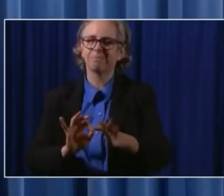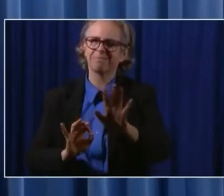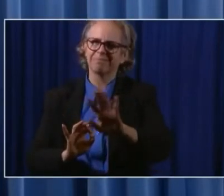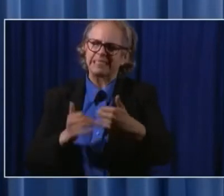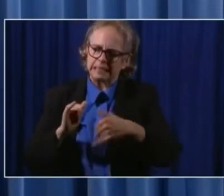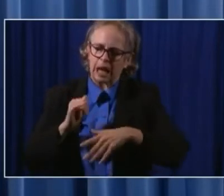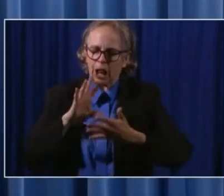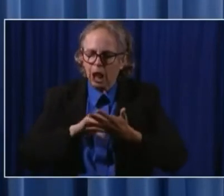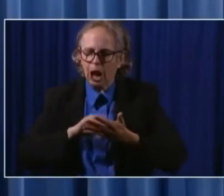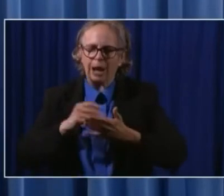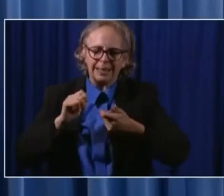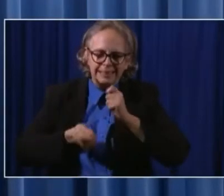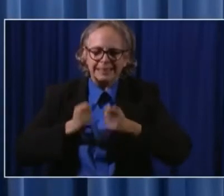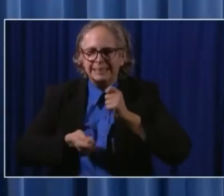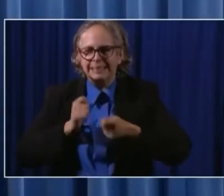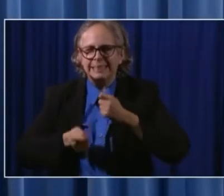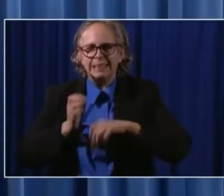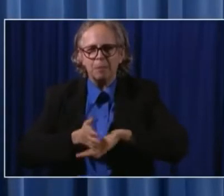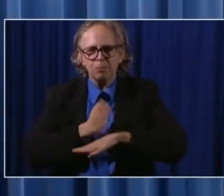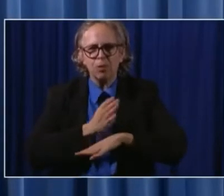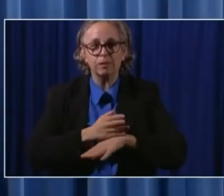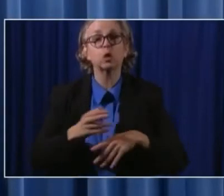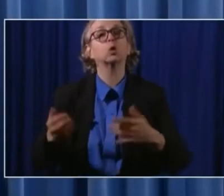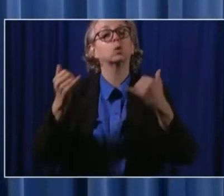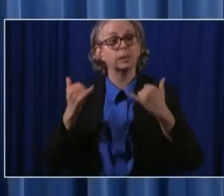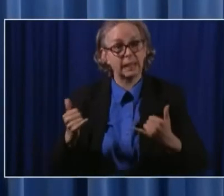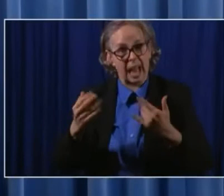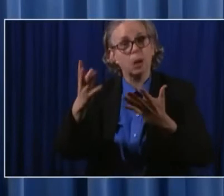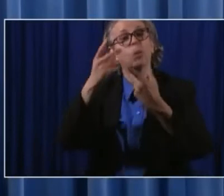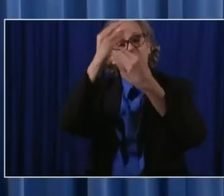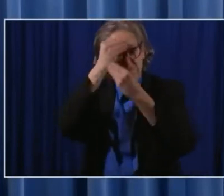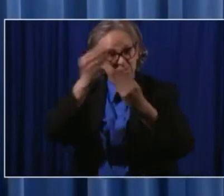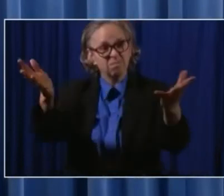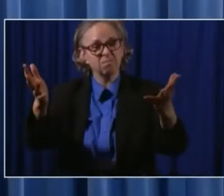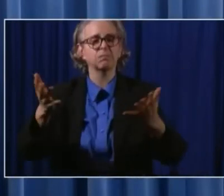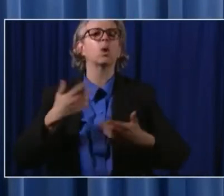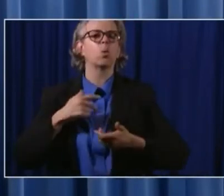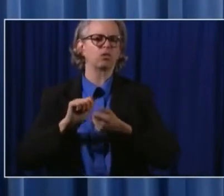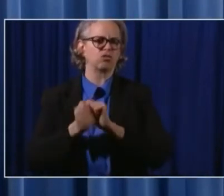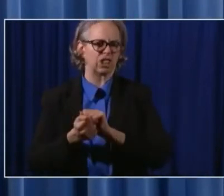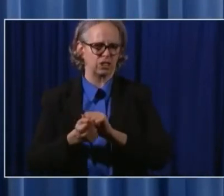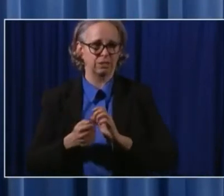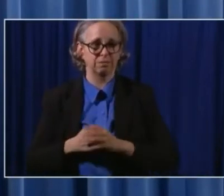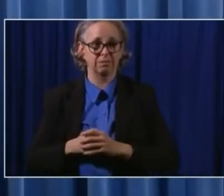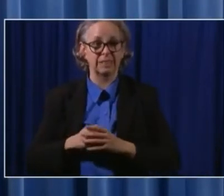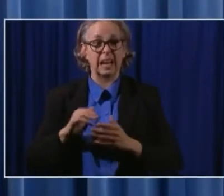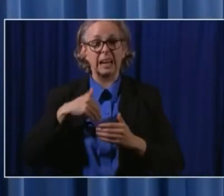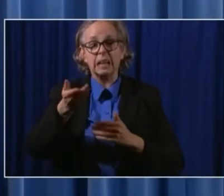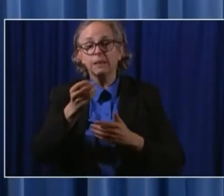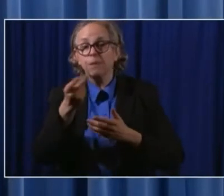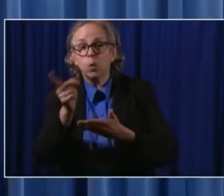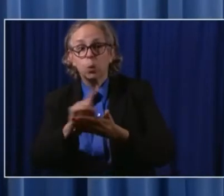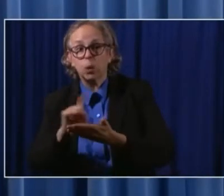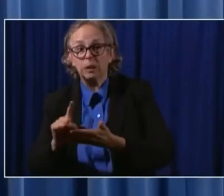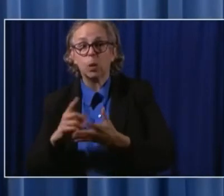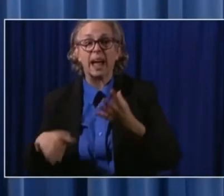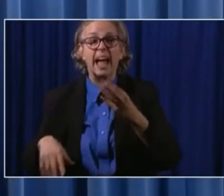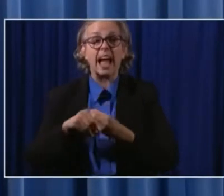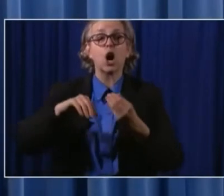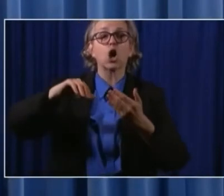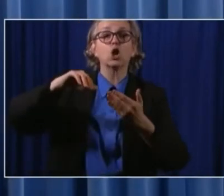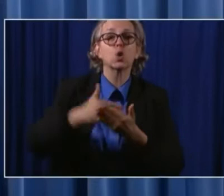And so we're going to make a refinement today. In the next few weeks, we're moving towards adding indicators related to testing